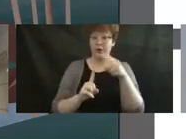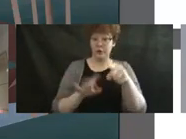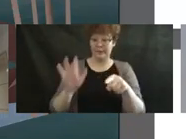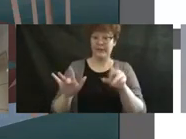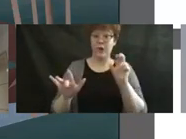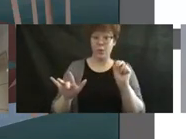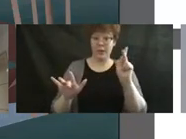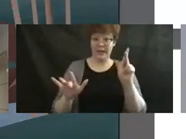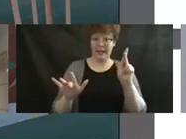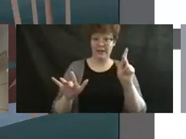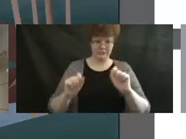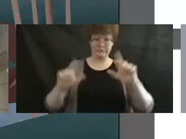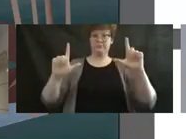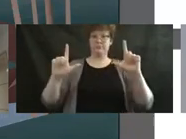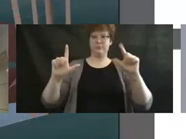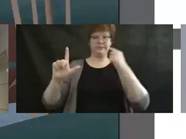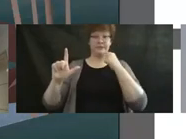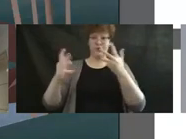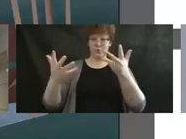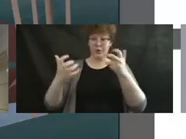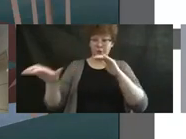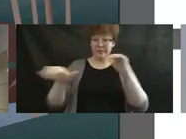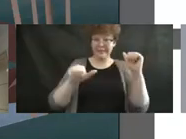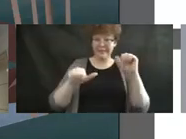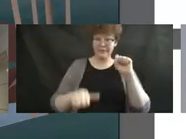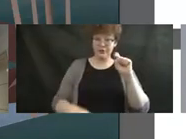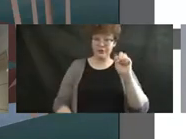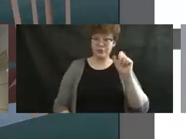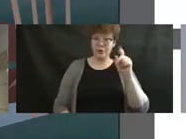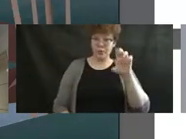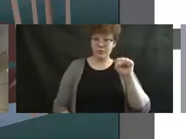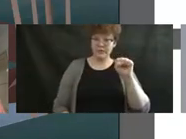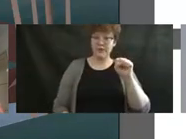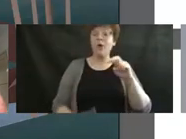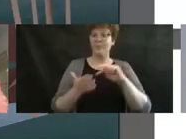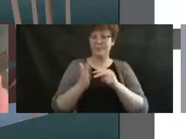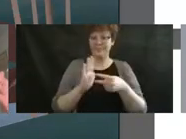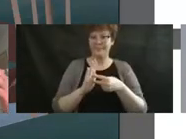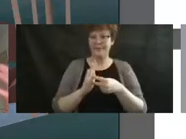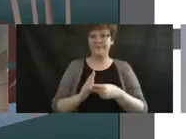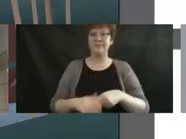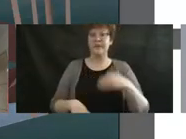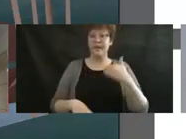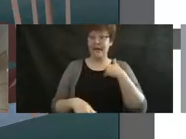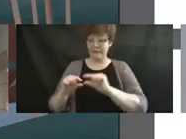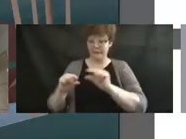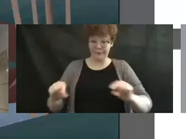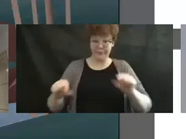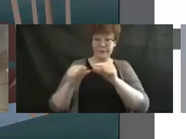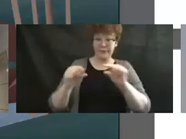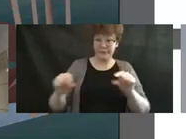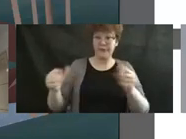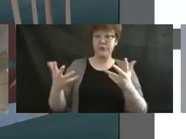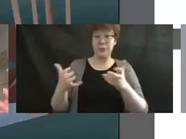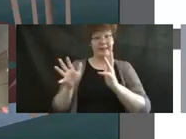do you want to leave the strokes? Since we've already used this brush for other strokes, do you want to leave